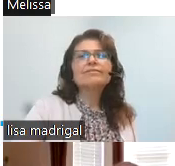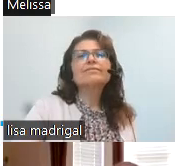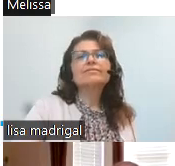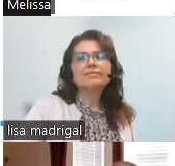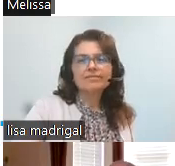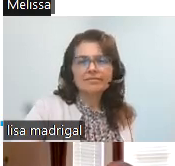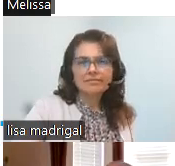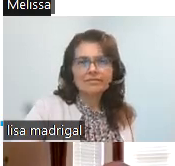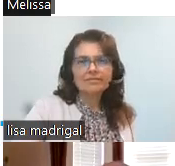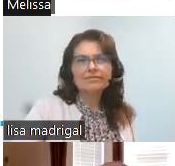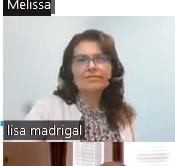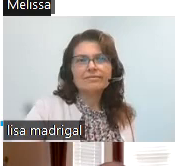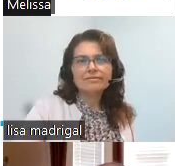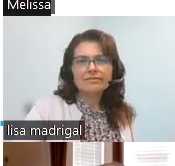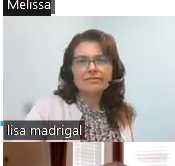please.